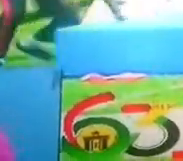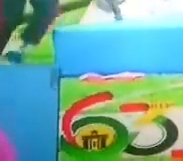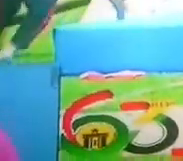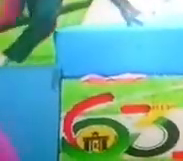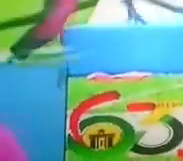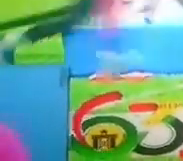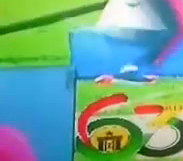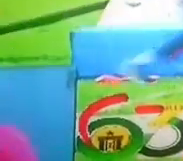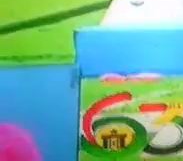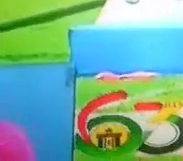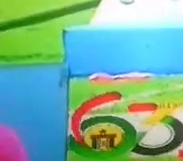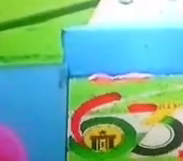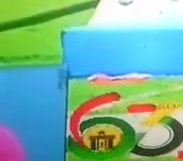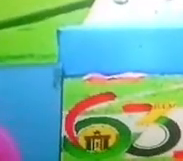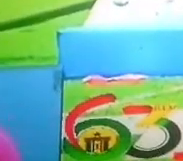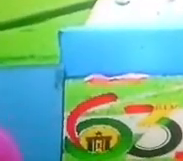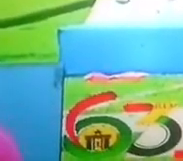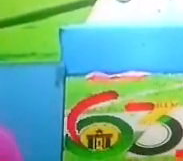off.